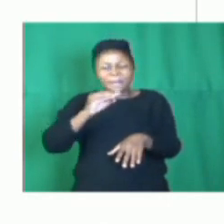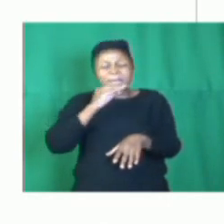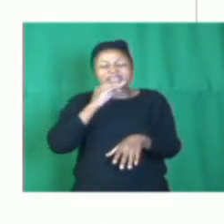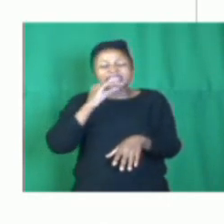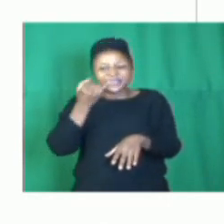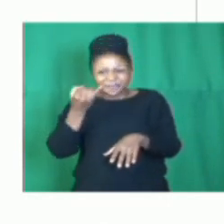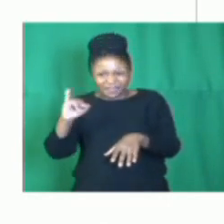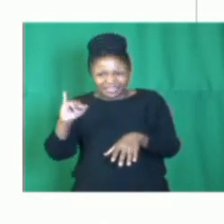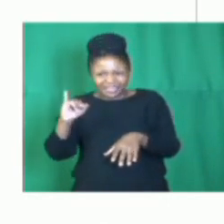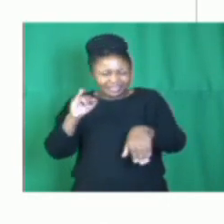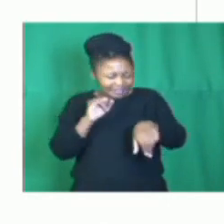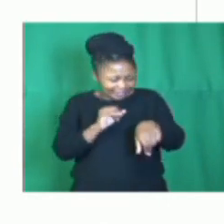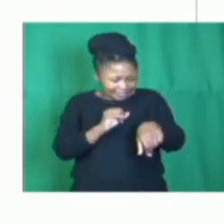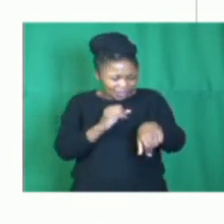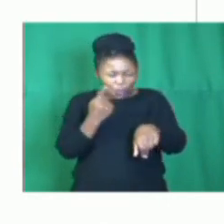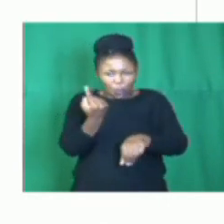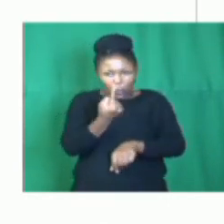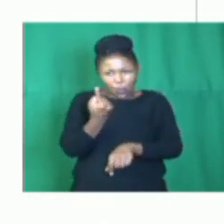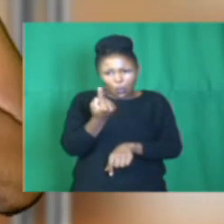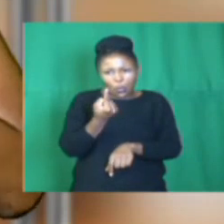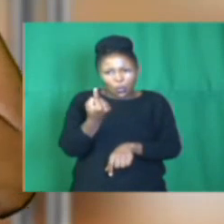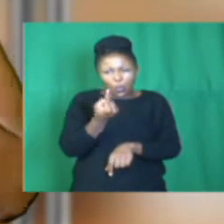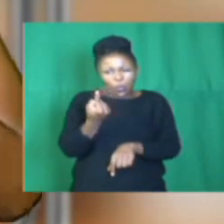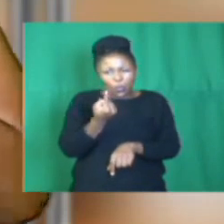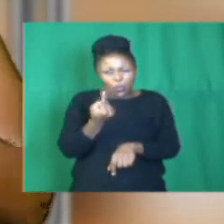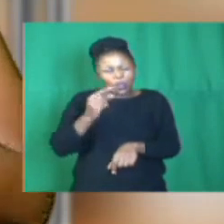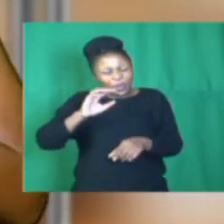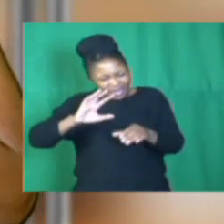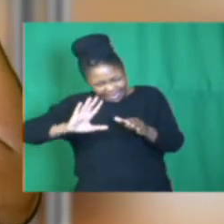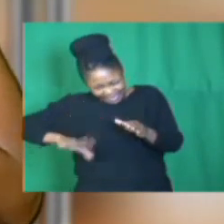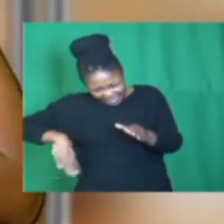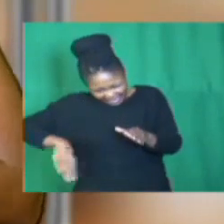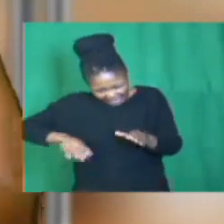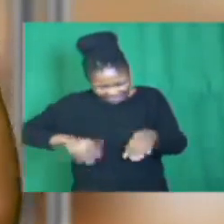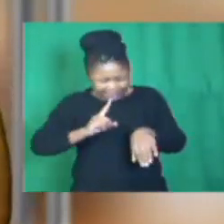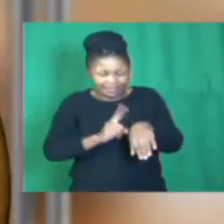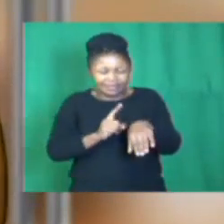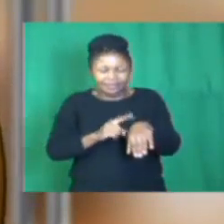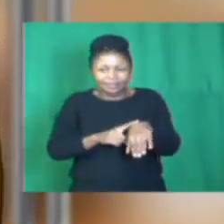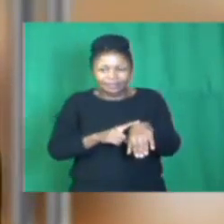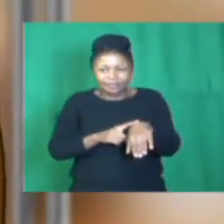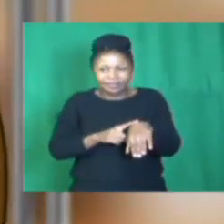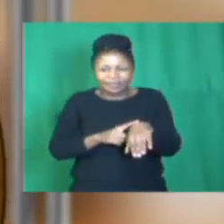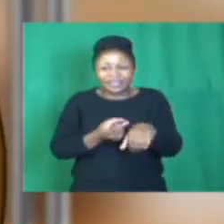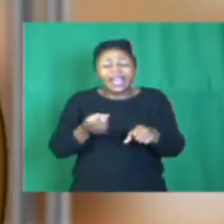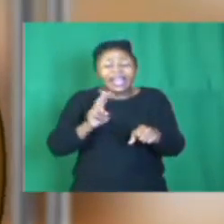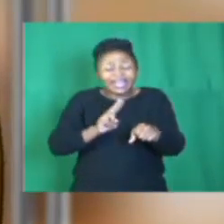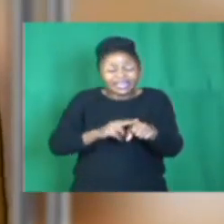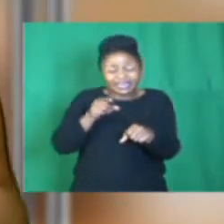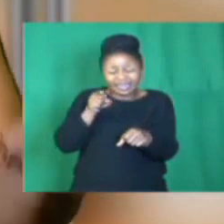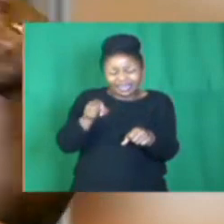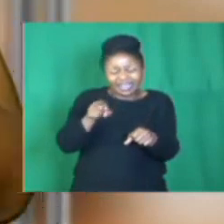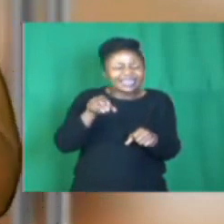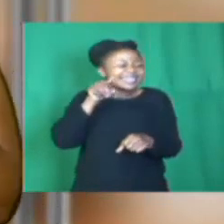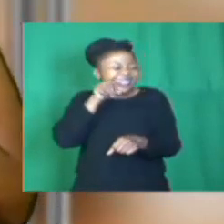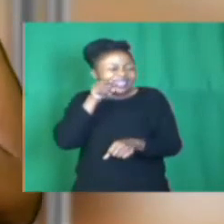person later. So you are not going to lift it exactly as it is. Like we have said that on top of the selection, you also